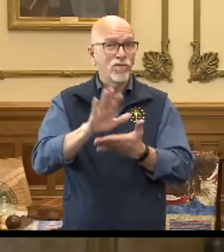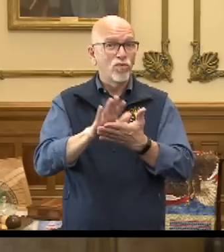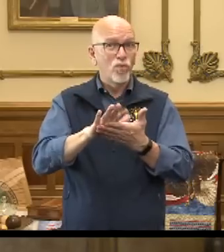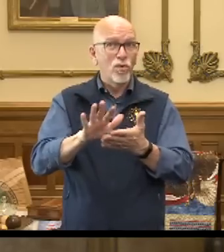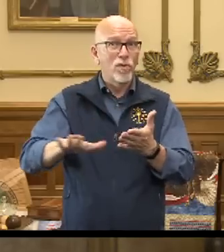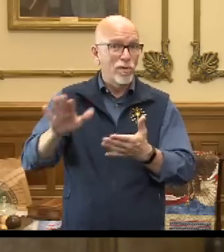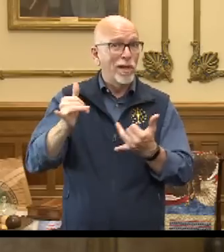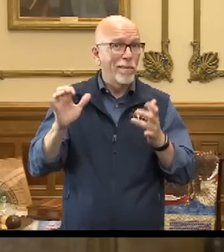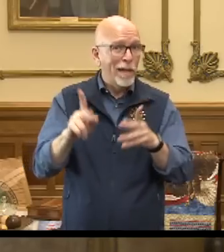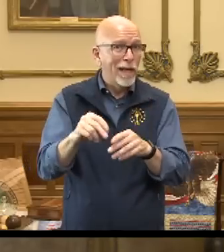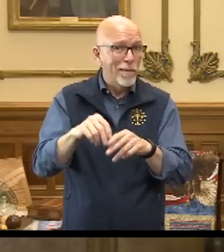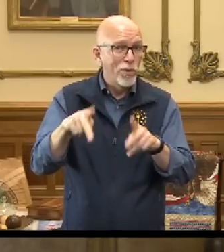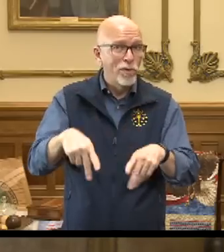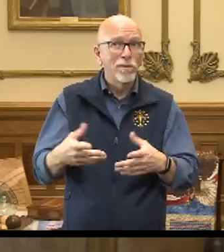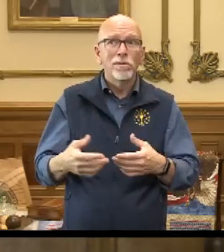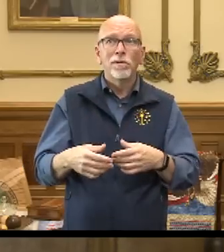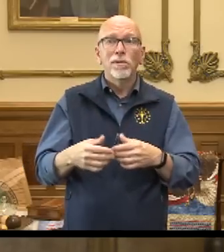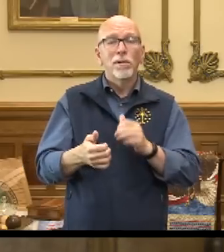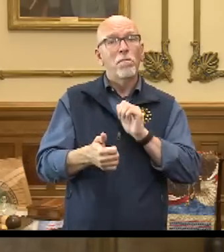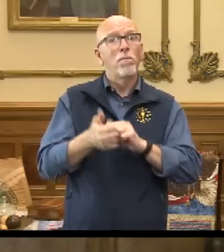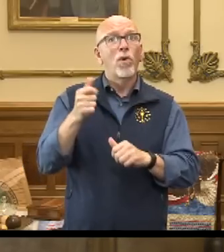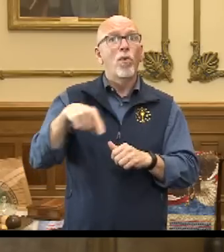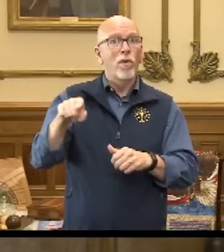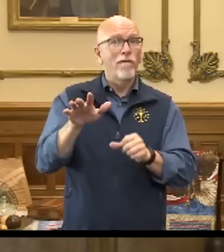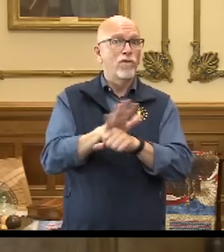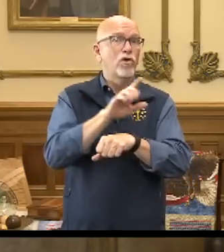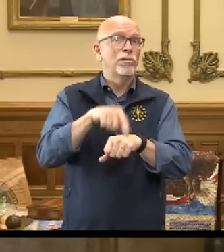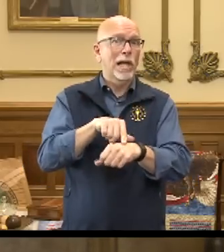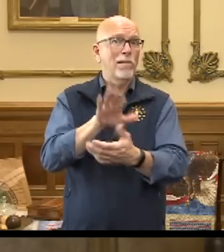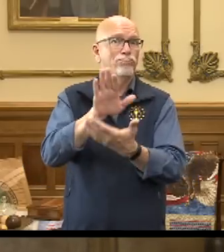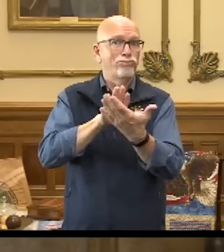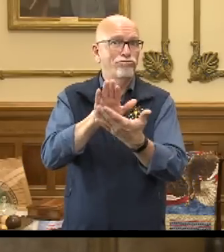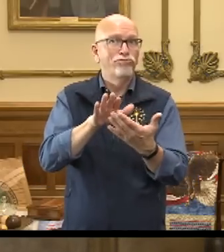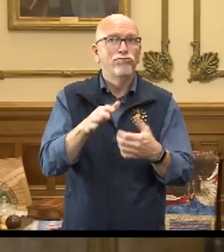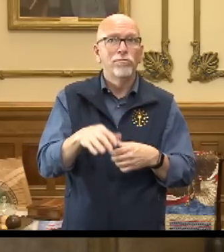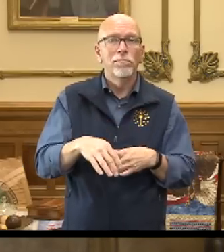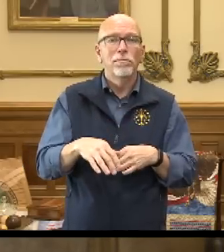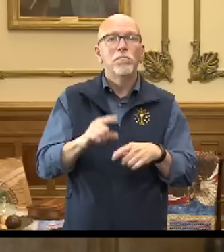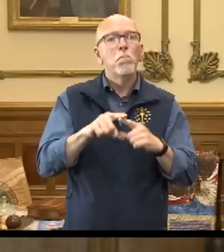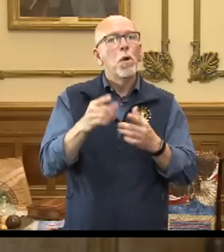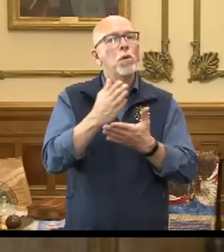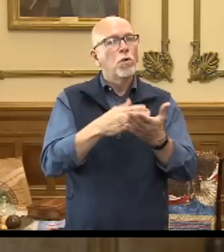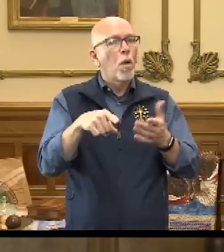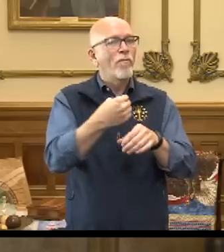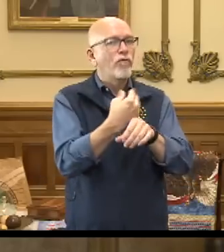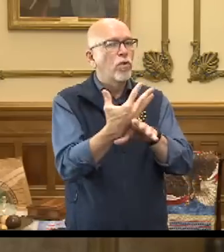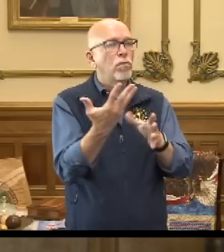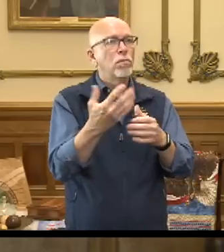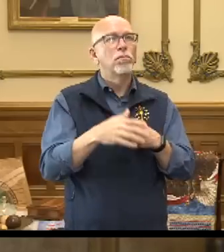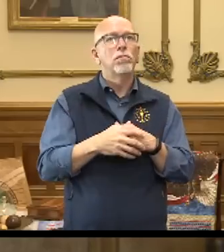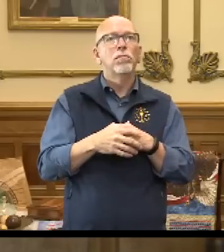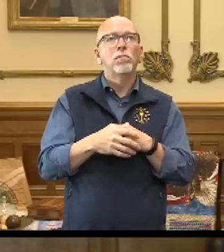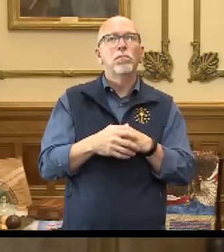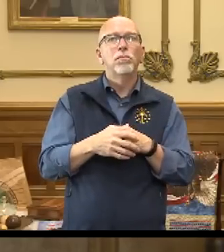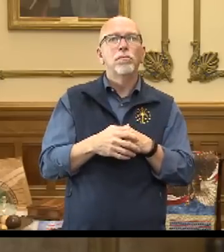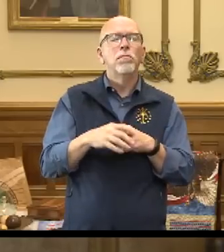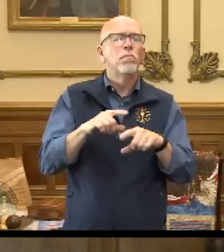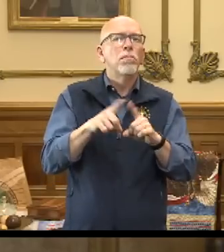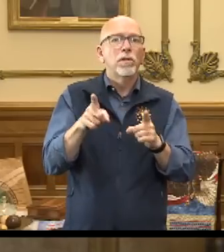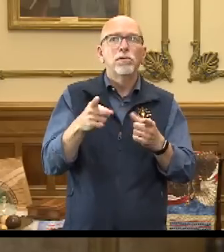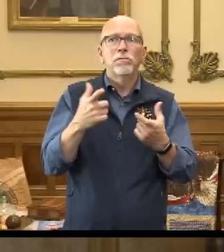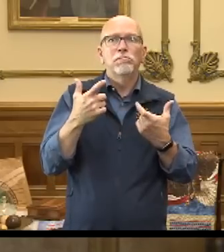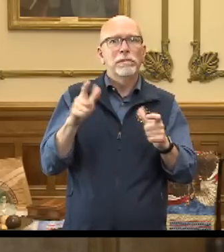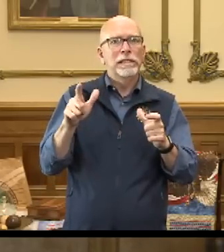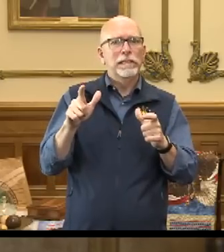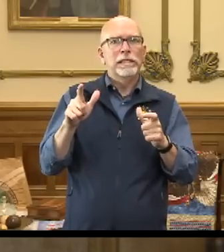that are back, with most of them being full-time in person, but at least partly virtual. So those are big gains